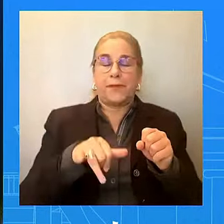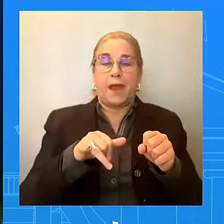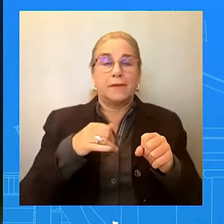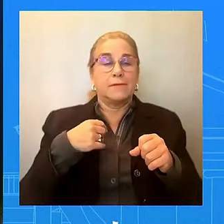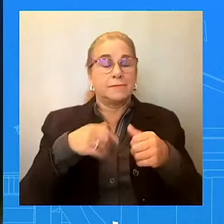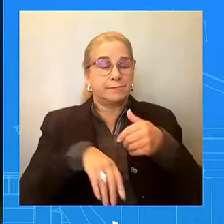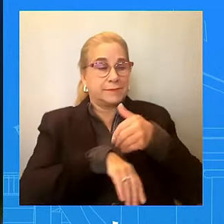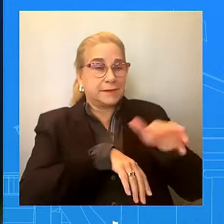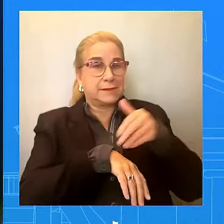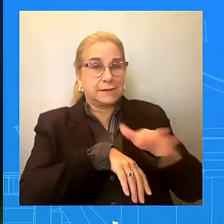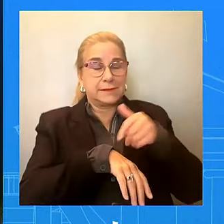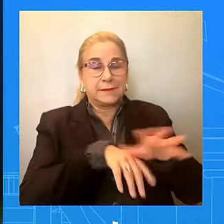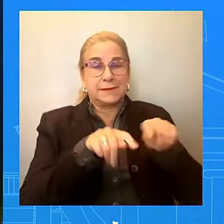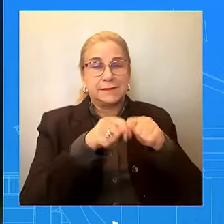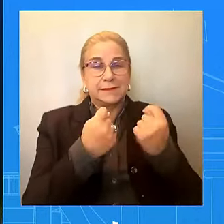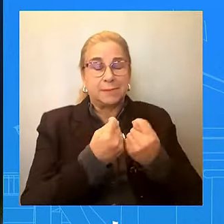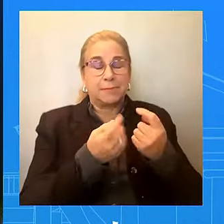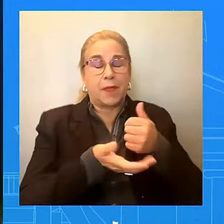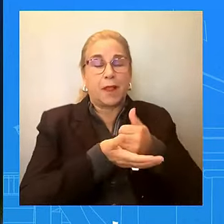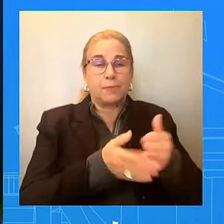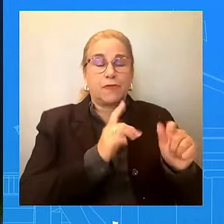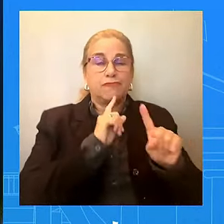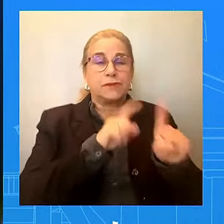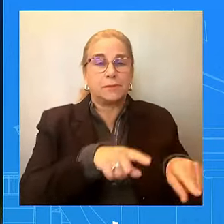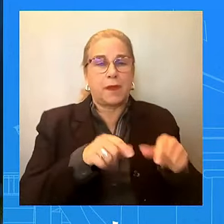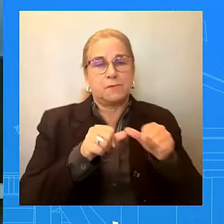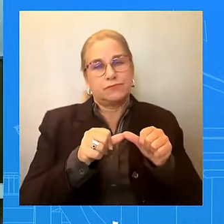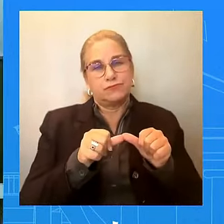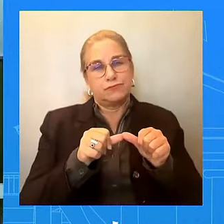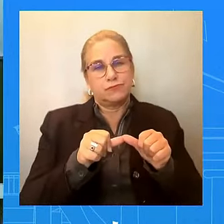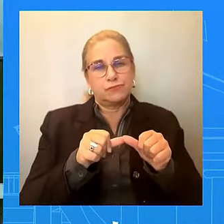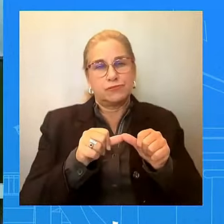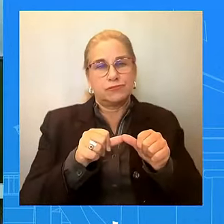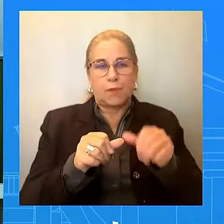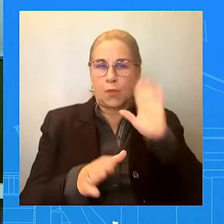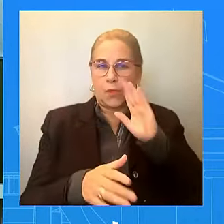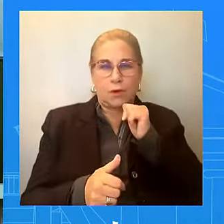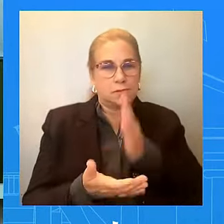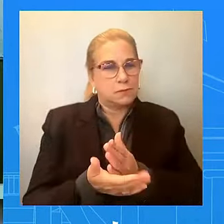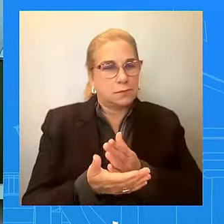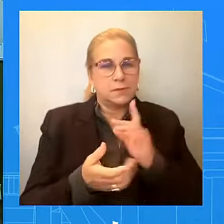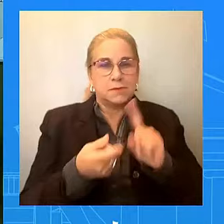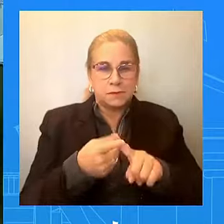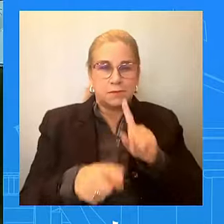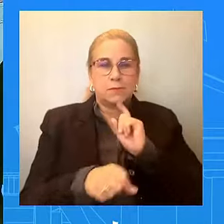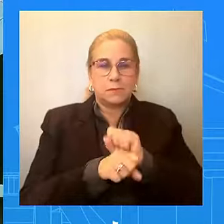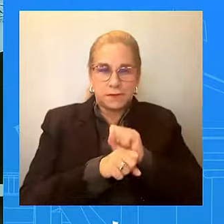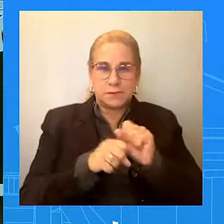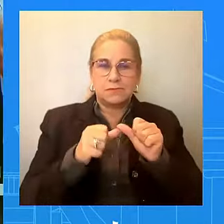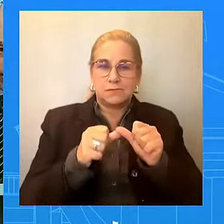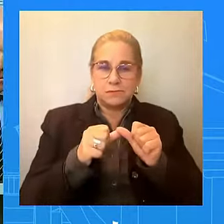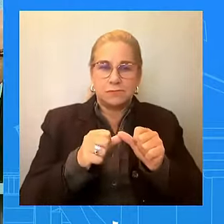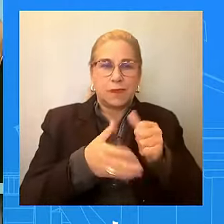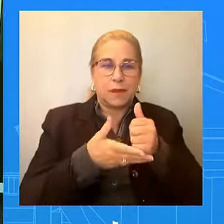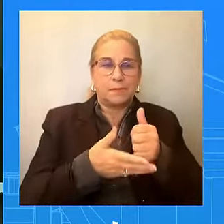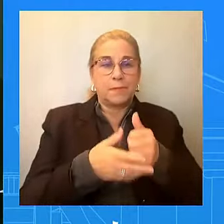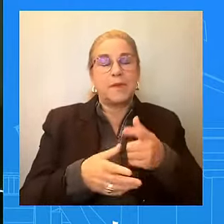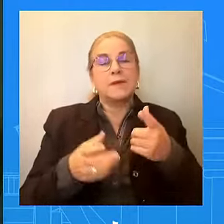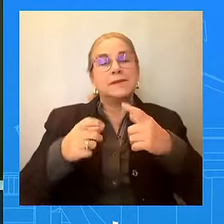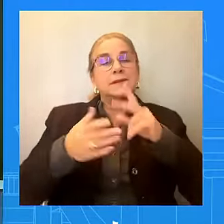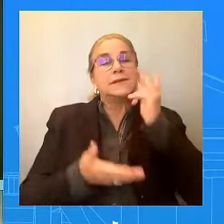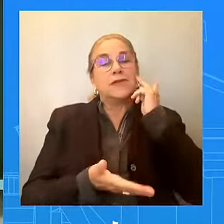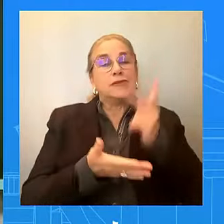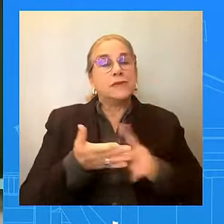grateful that we have the Secretary of Homeland Security, Mayorkas here, who is on the ground, here virtually